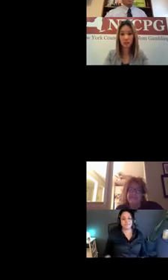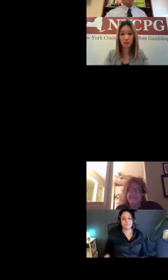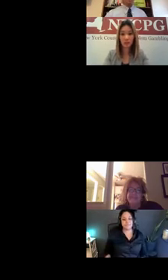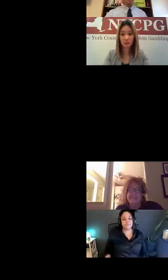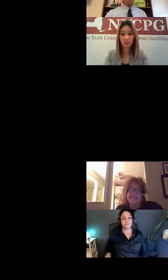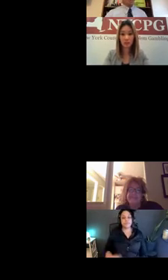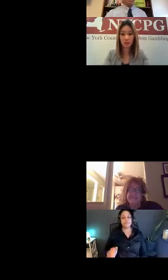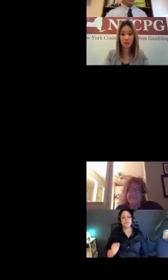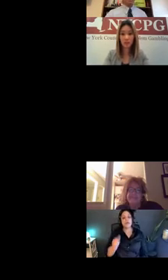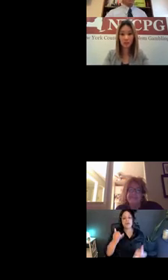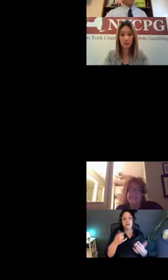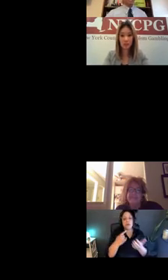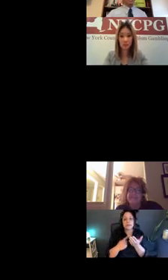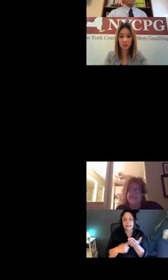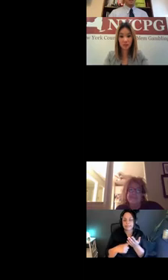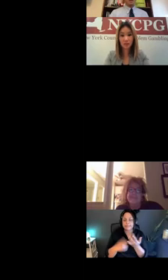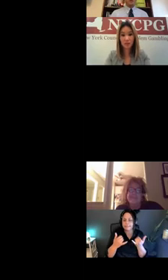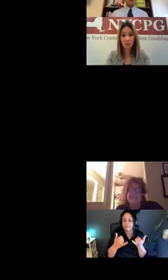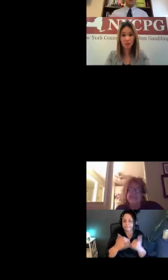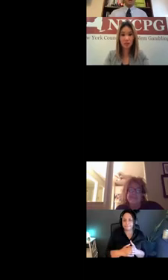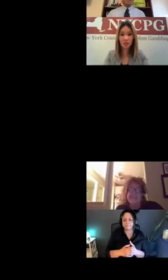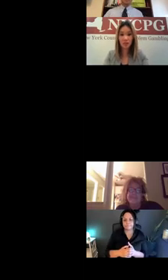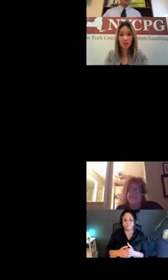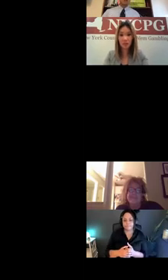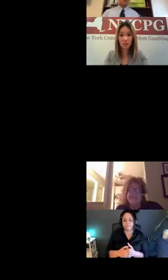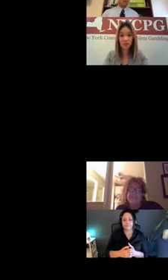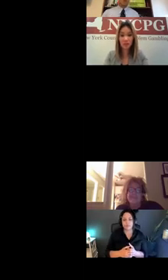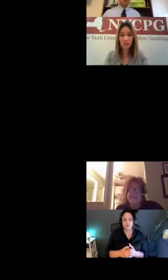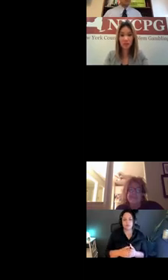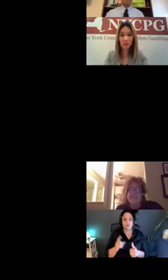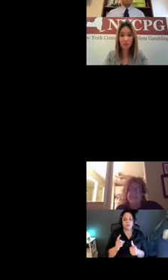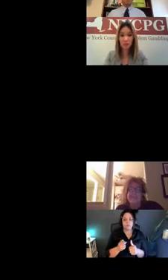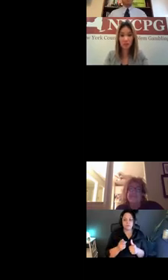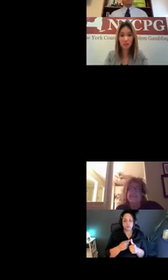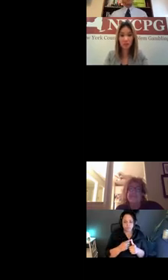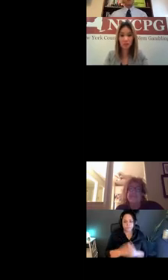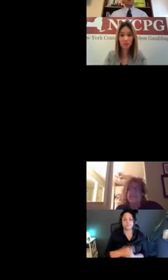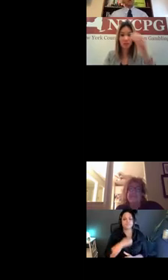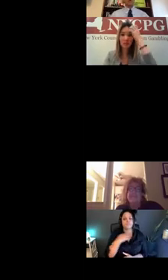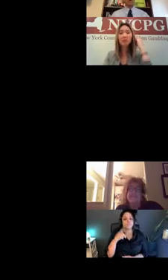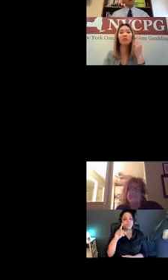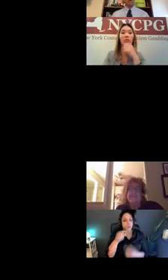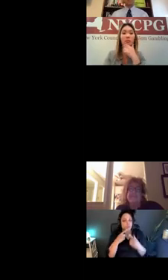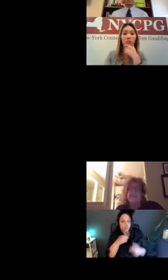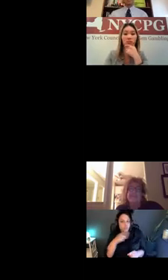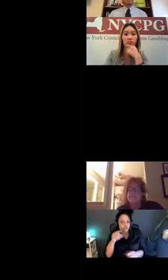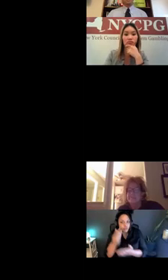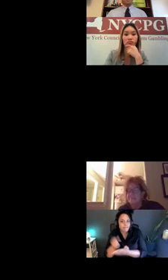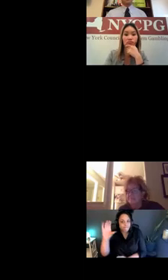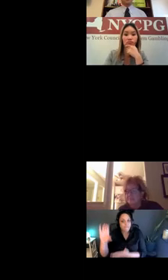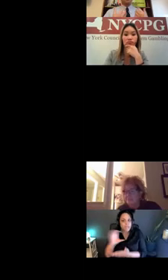let me go through what we have here today. First, there's some disclosures of where we do receive funding for some of the work that we do, not only